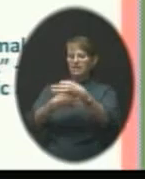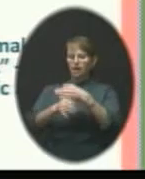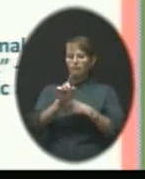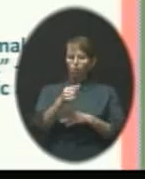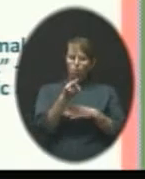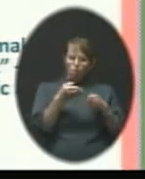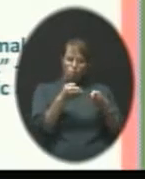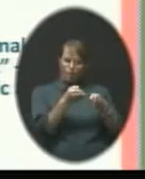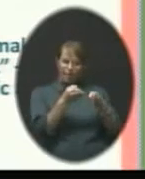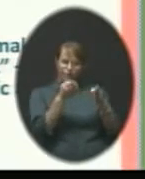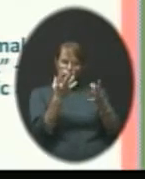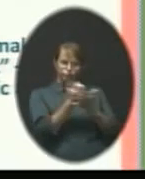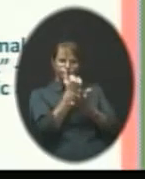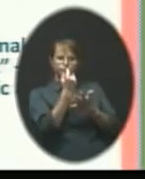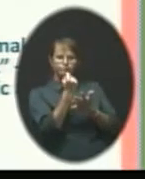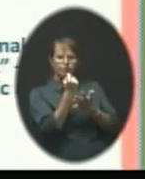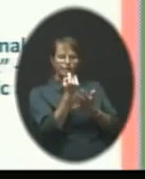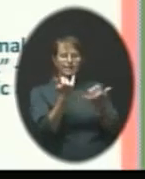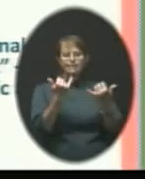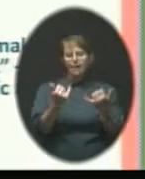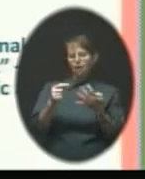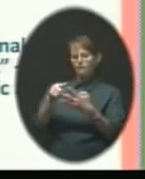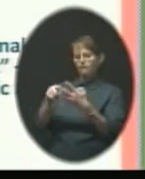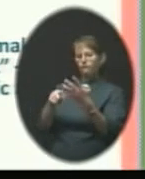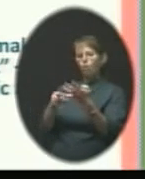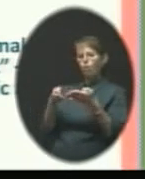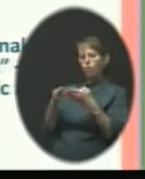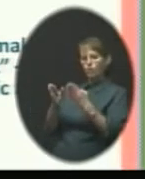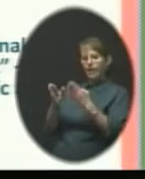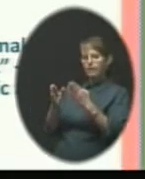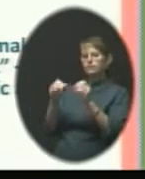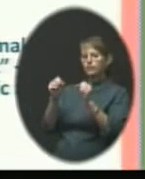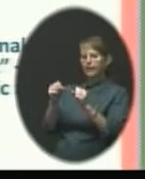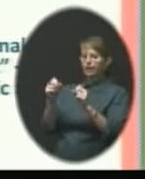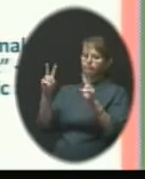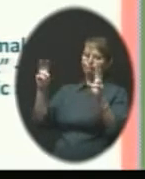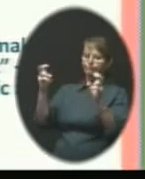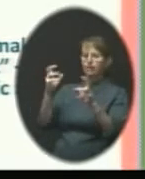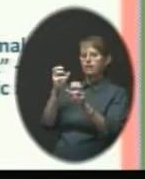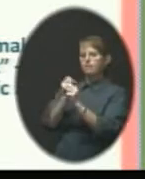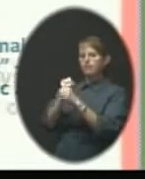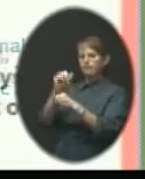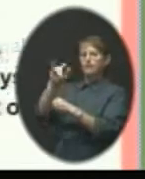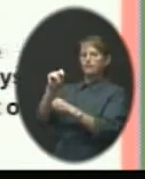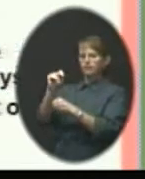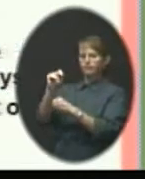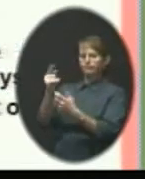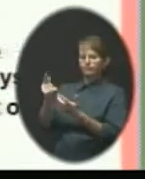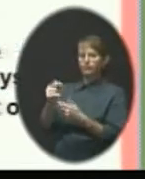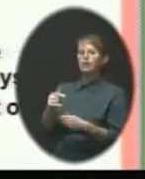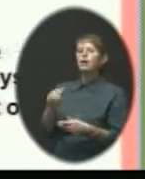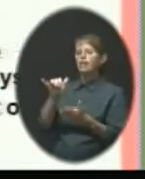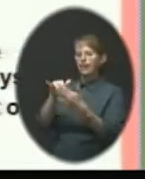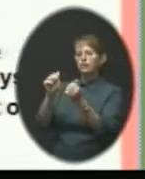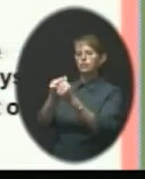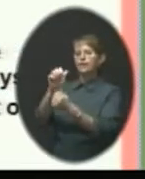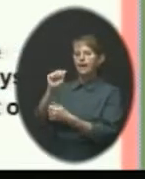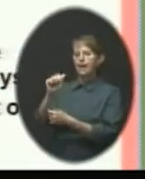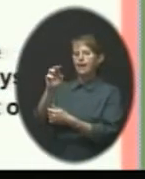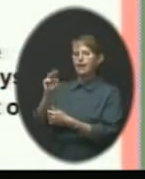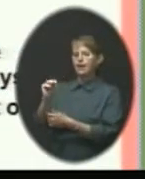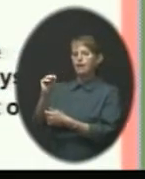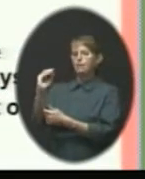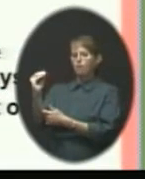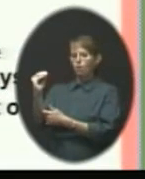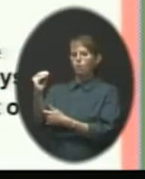it, we now have four ways we can make it, so to speak, and those happen to be with our AMOs. There are